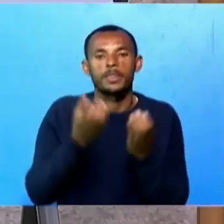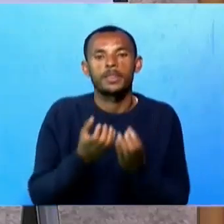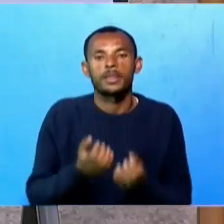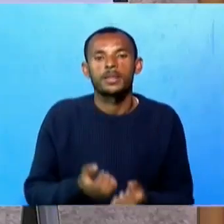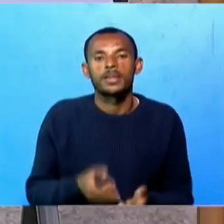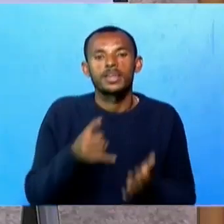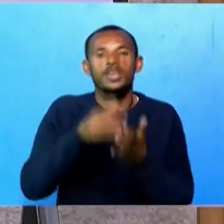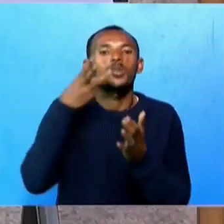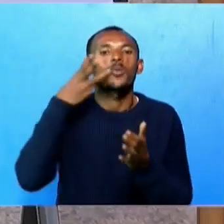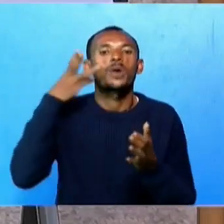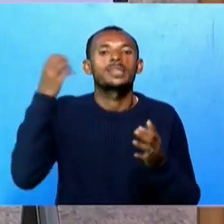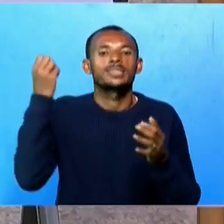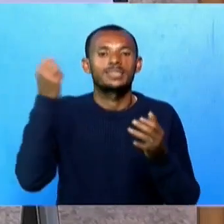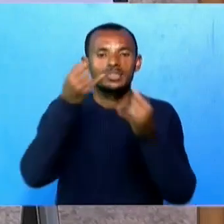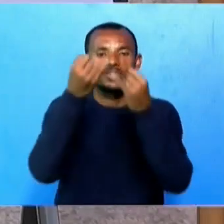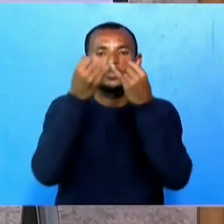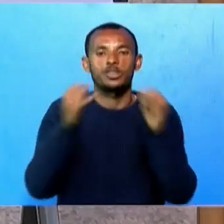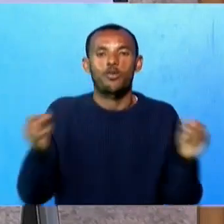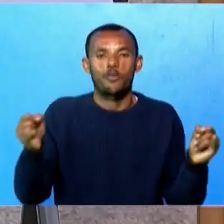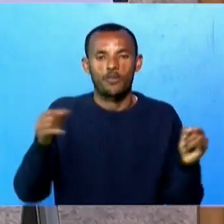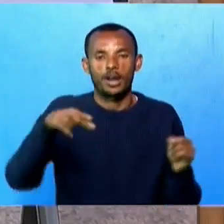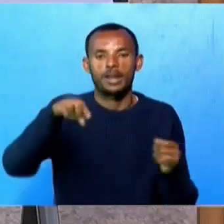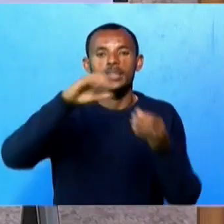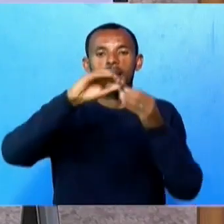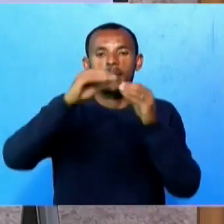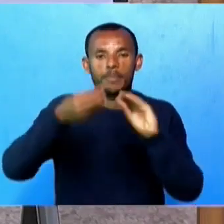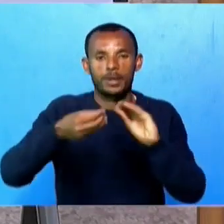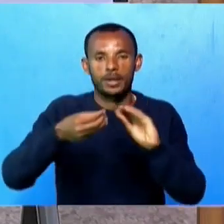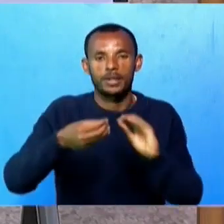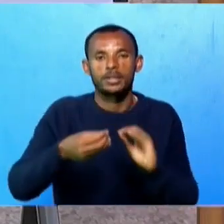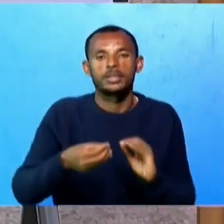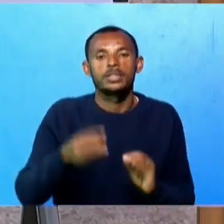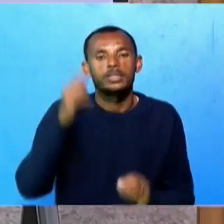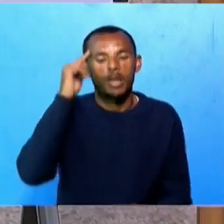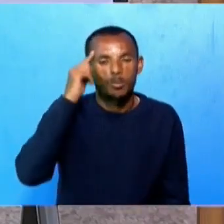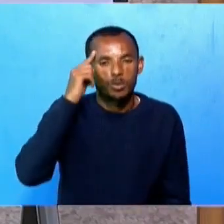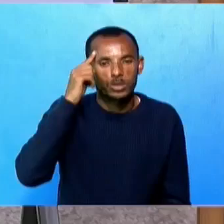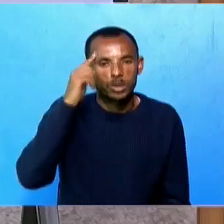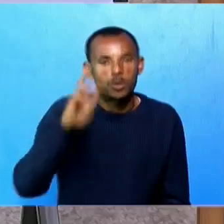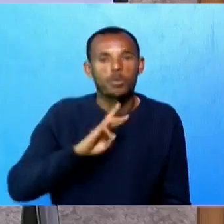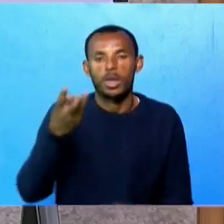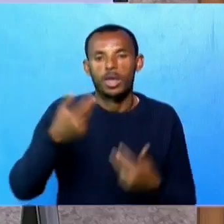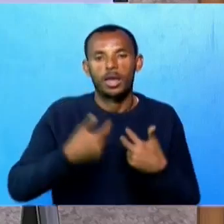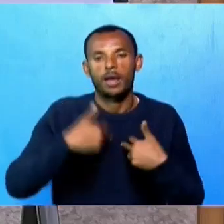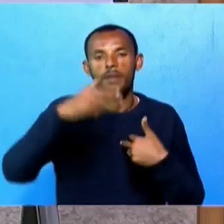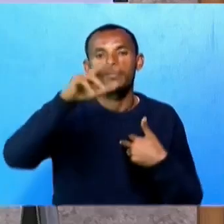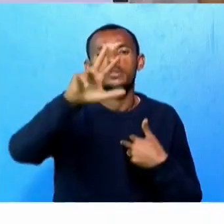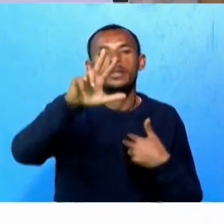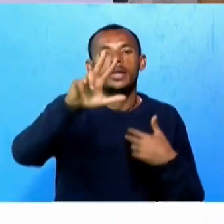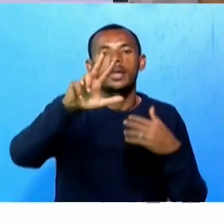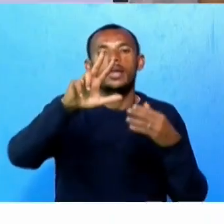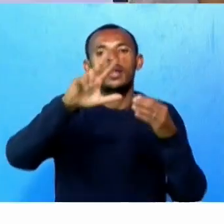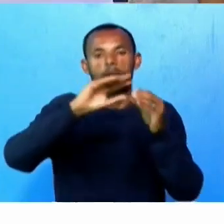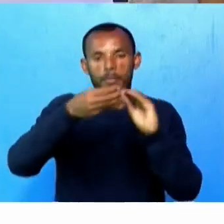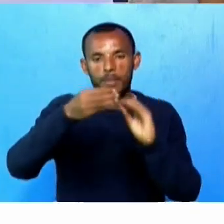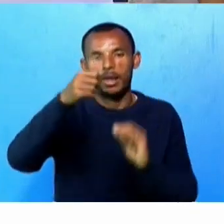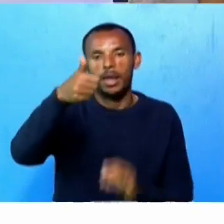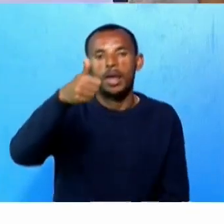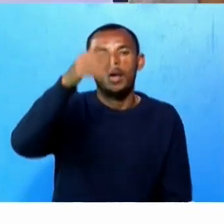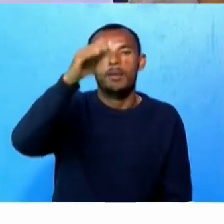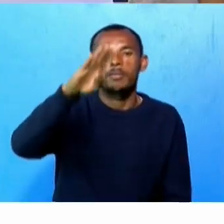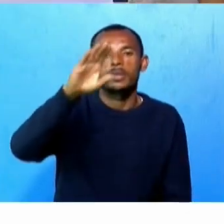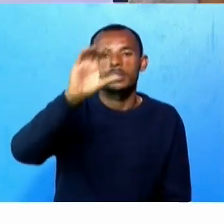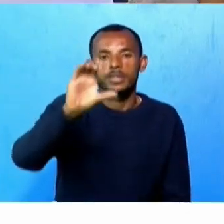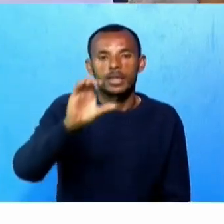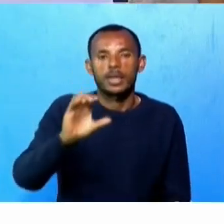It was division of rational number. Suppose we have three numbers A, B, C. A divided